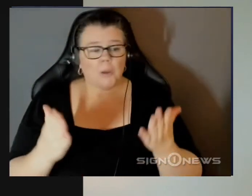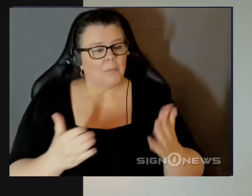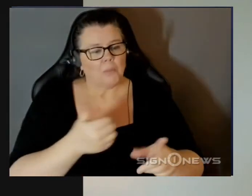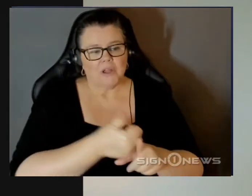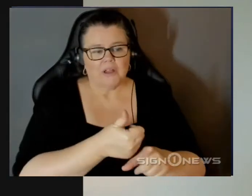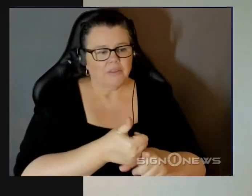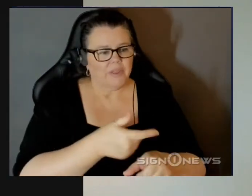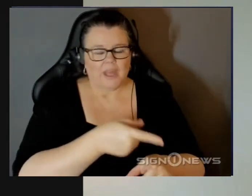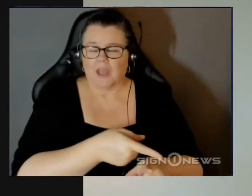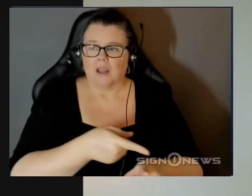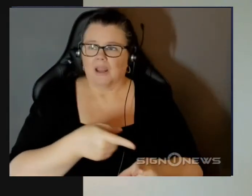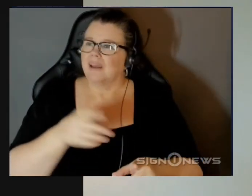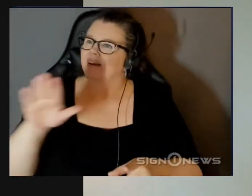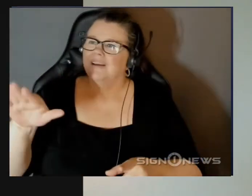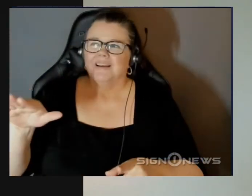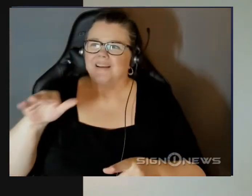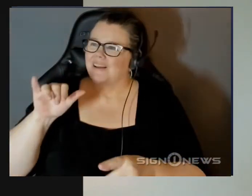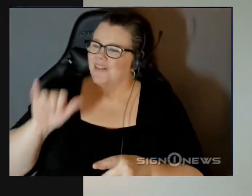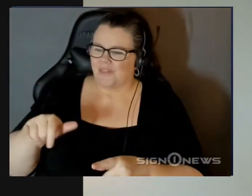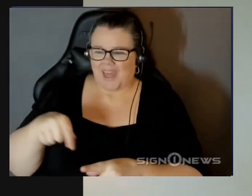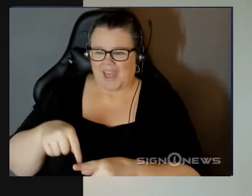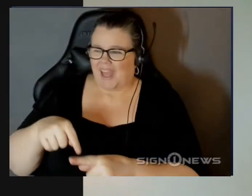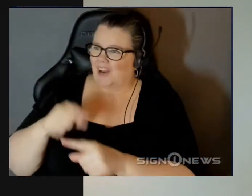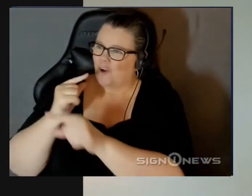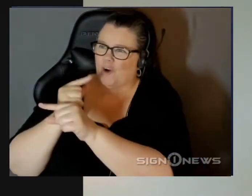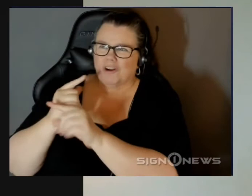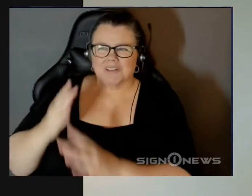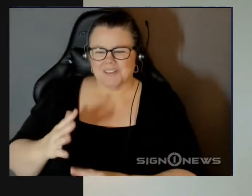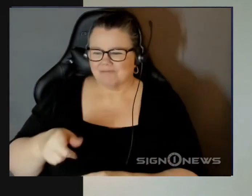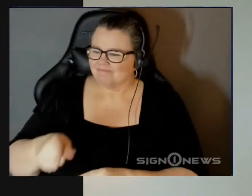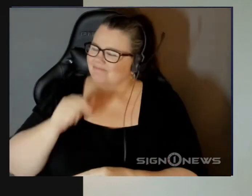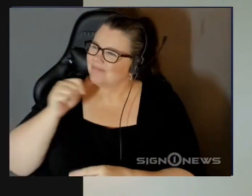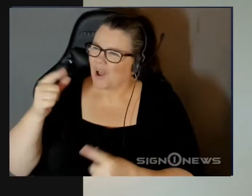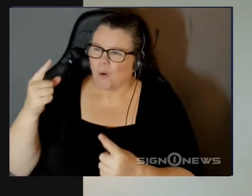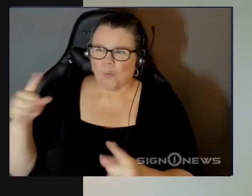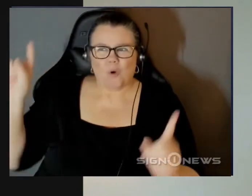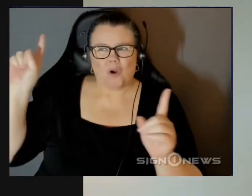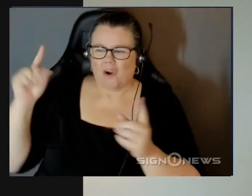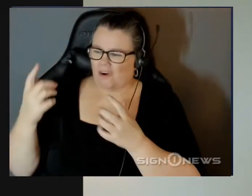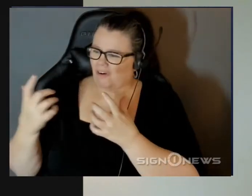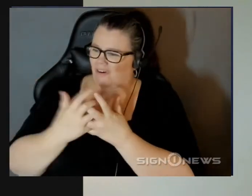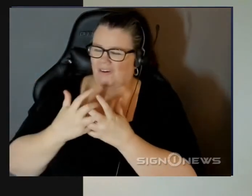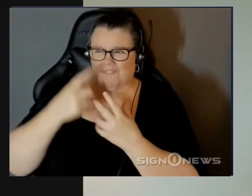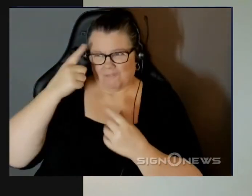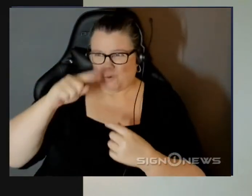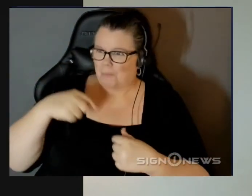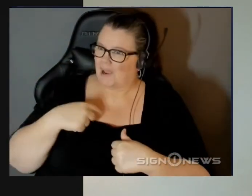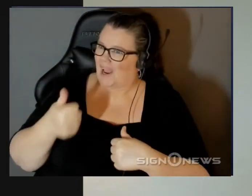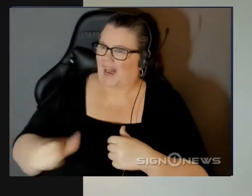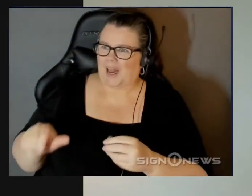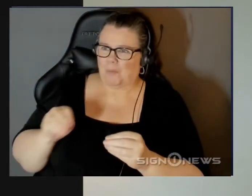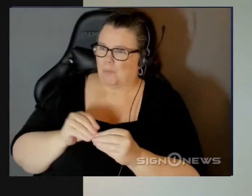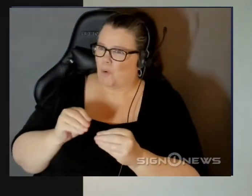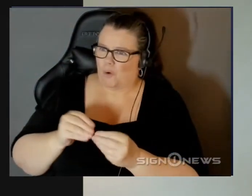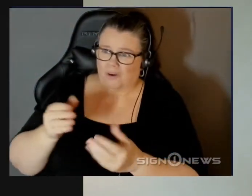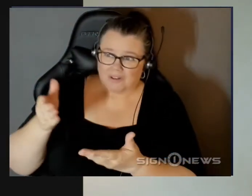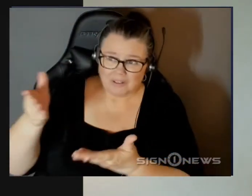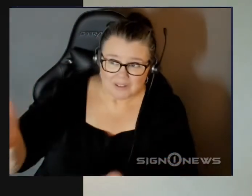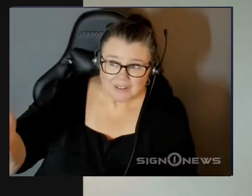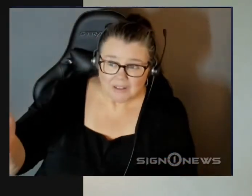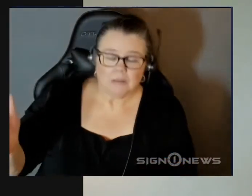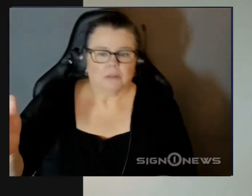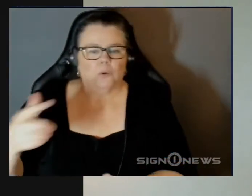Those are much harder cases to make, right? When there's not this change. And I think that is something that